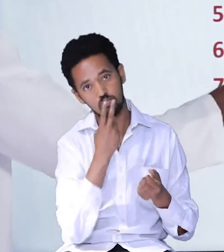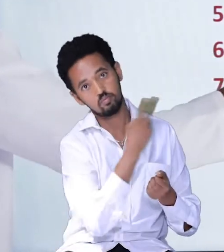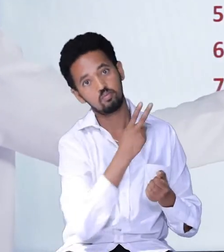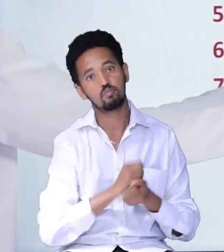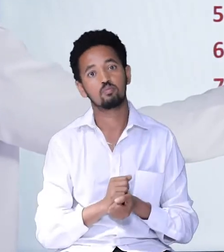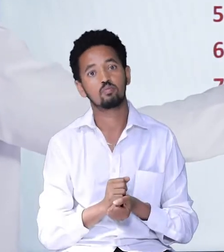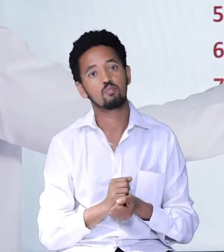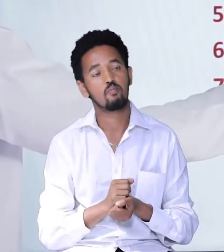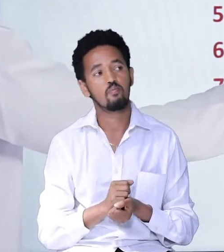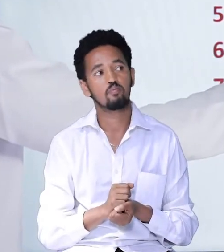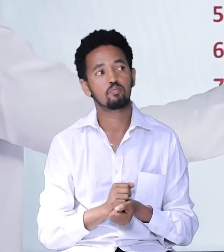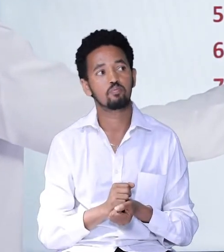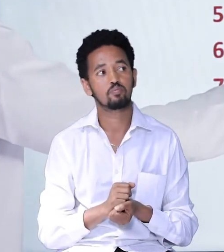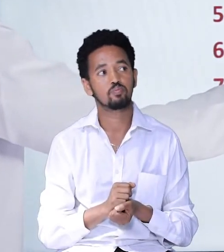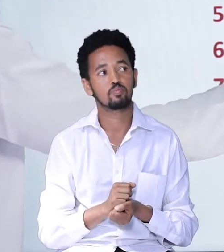3,